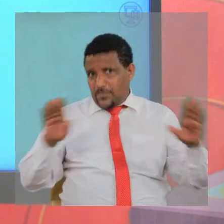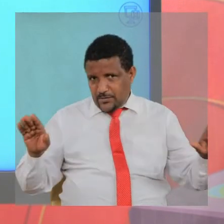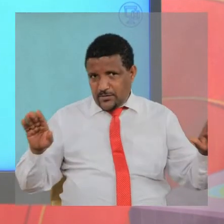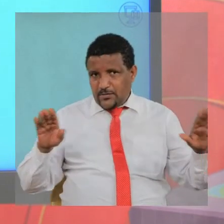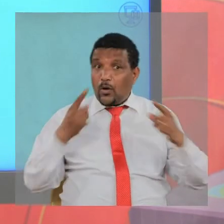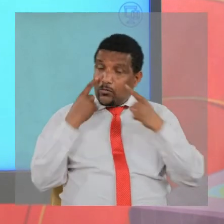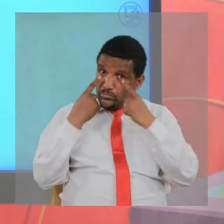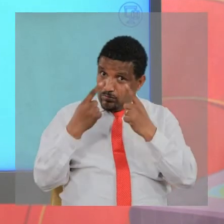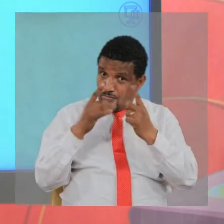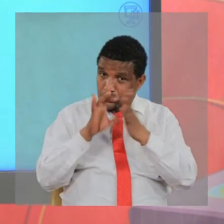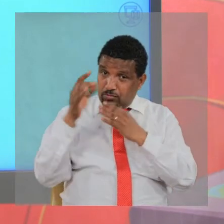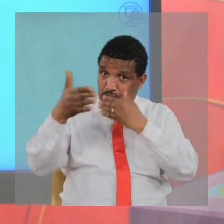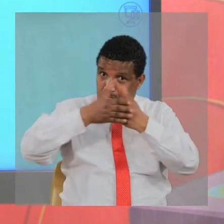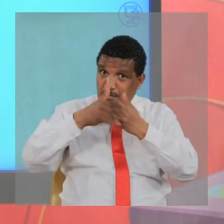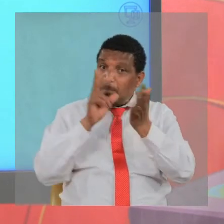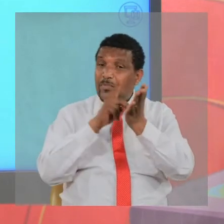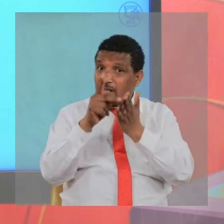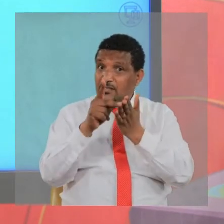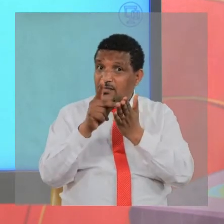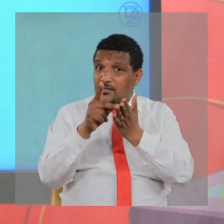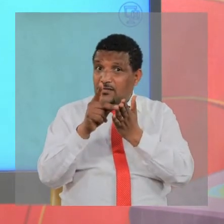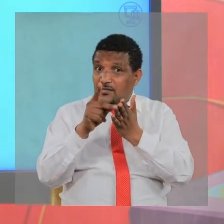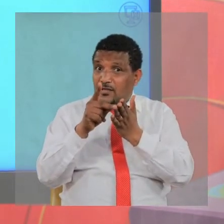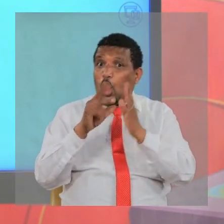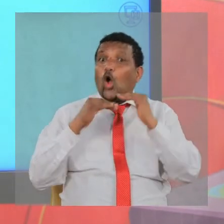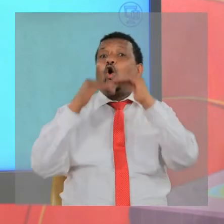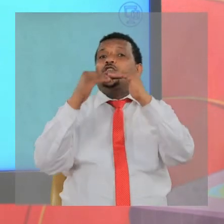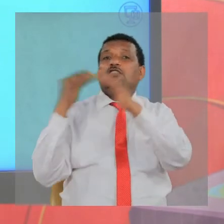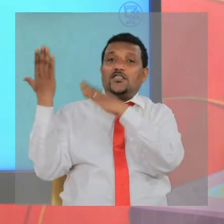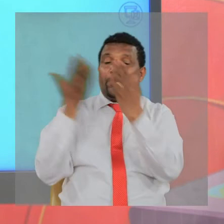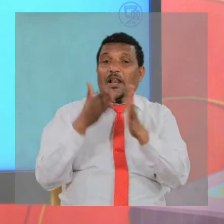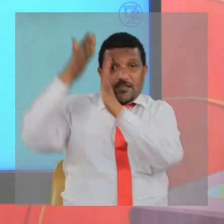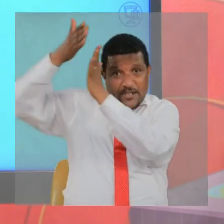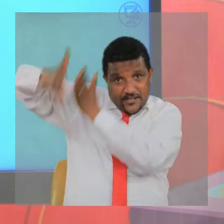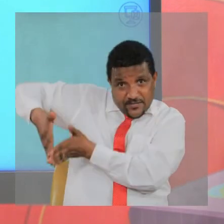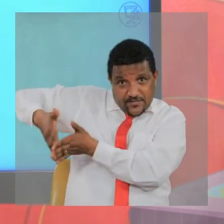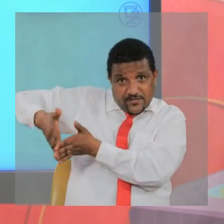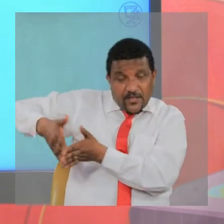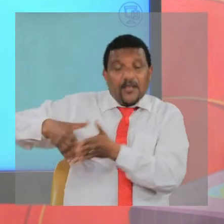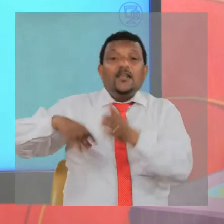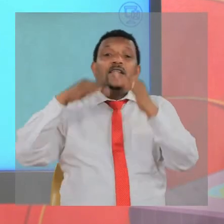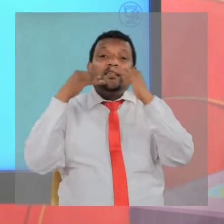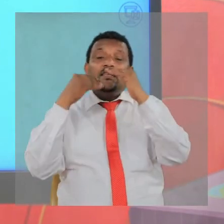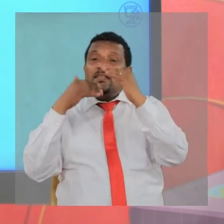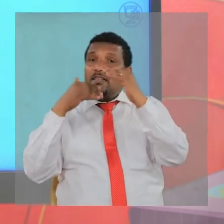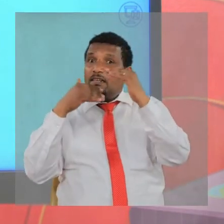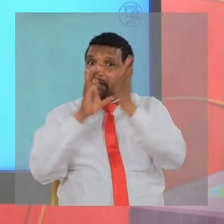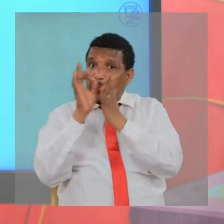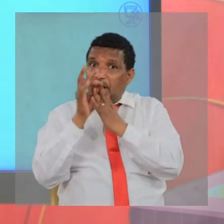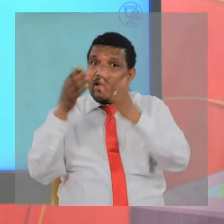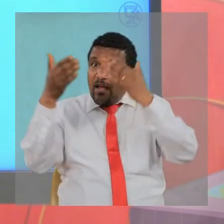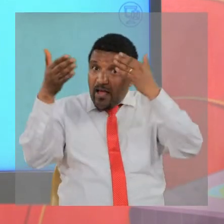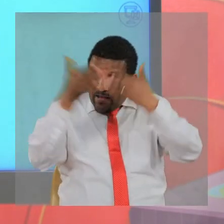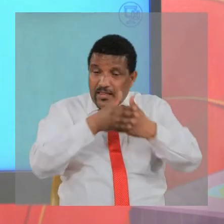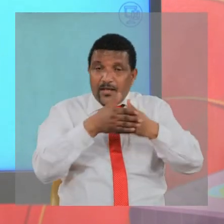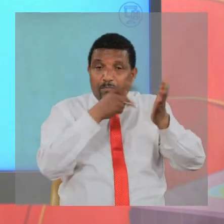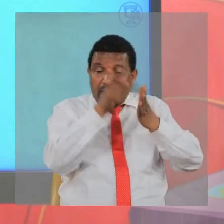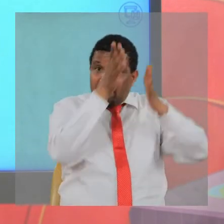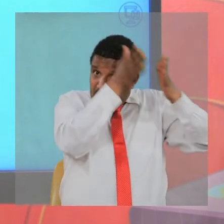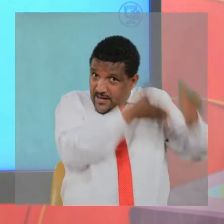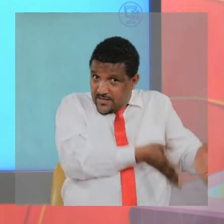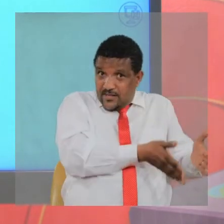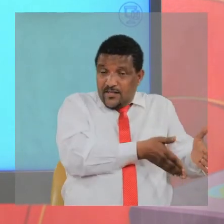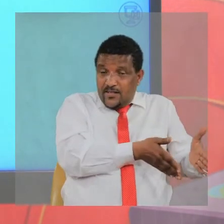watch the numbers that are attached in the price and the quantity supplied side. If the number that's attached in the price